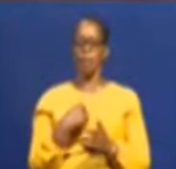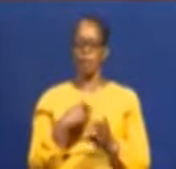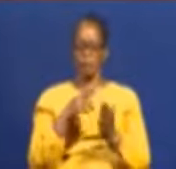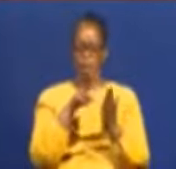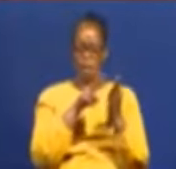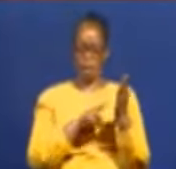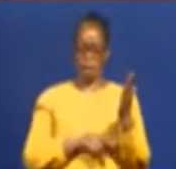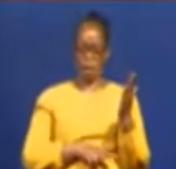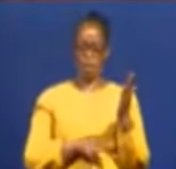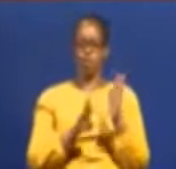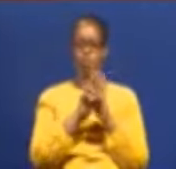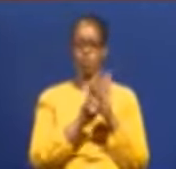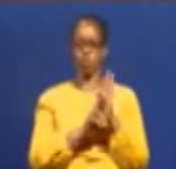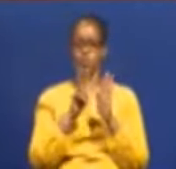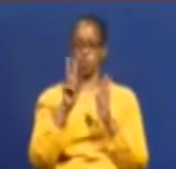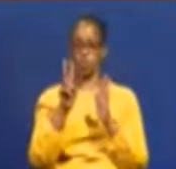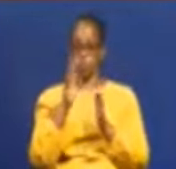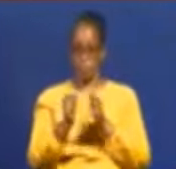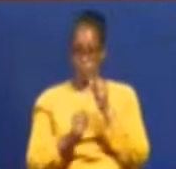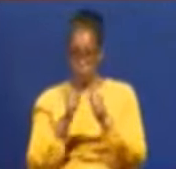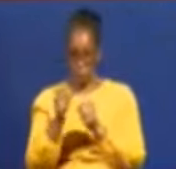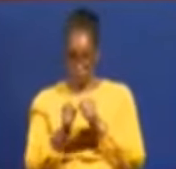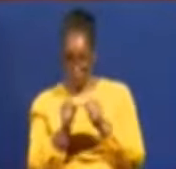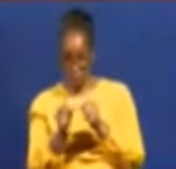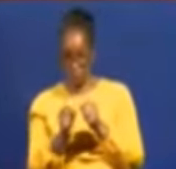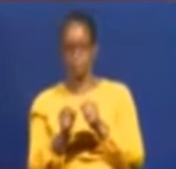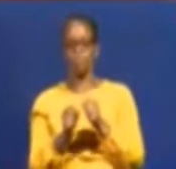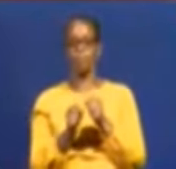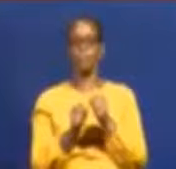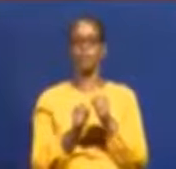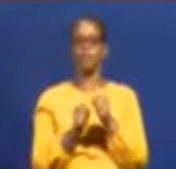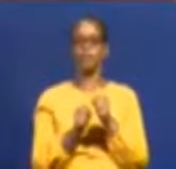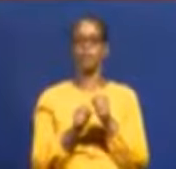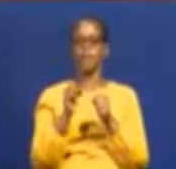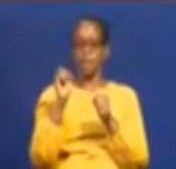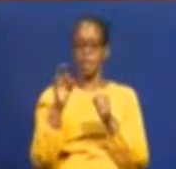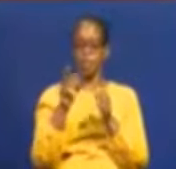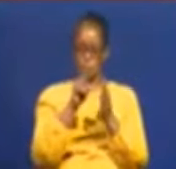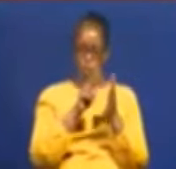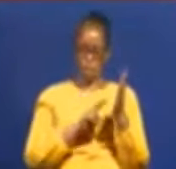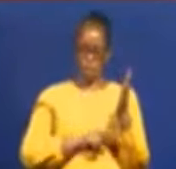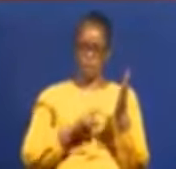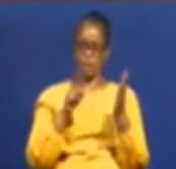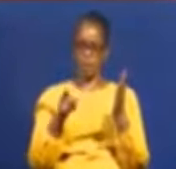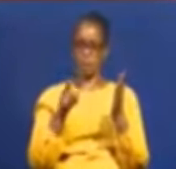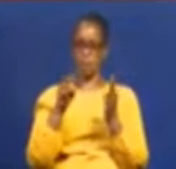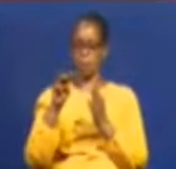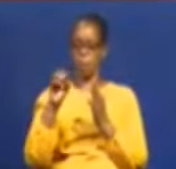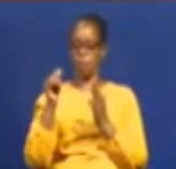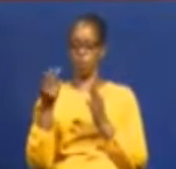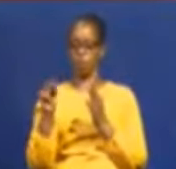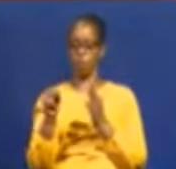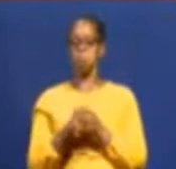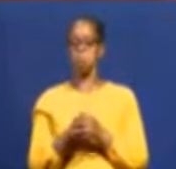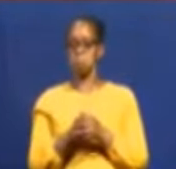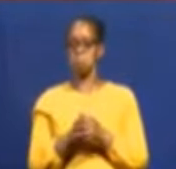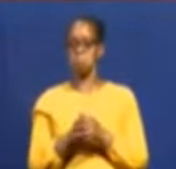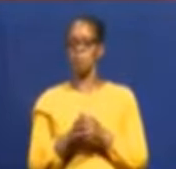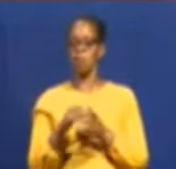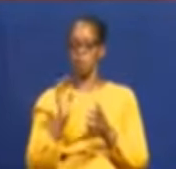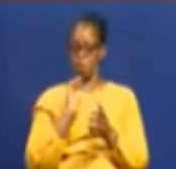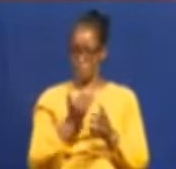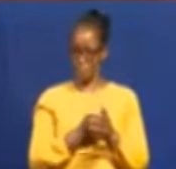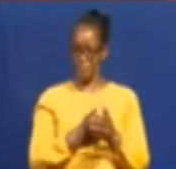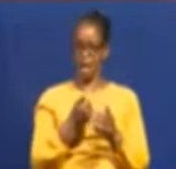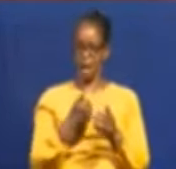255, Sub-Article 2, it enjoins not only the committees, because if you look at the motion, there were things that the committees were supposed to do